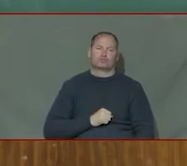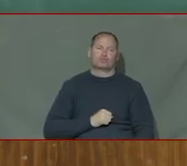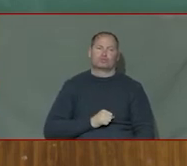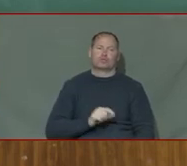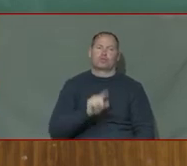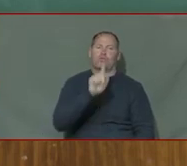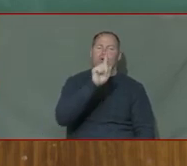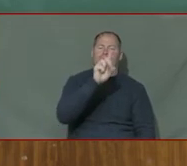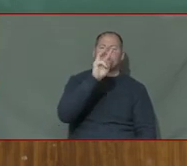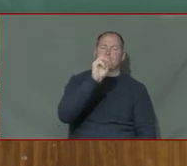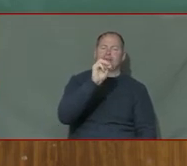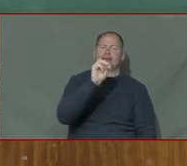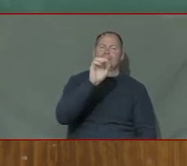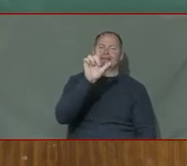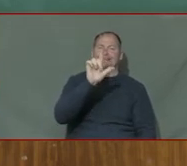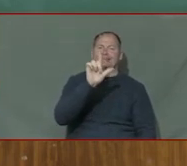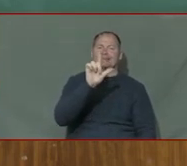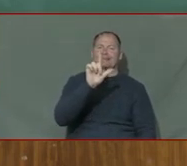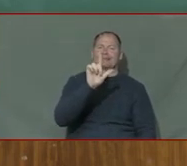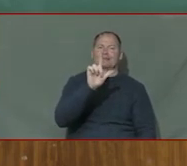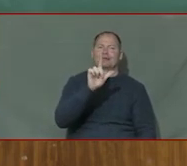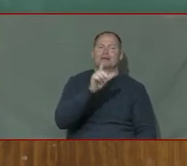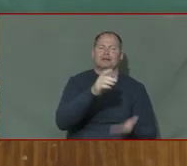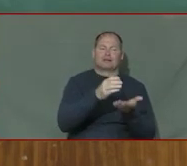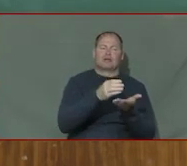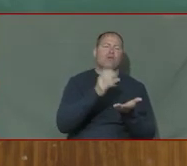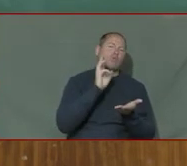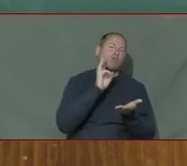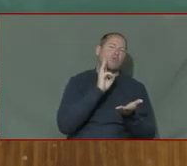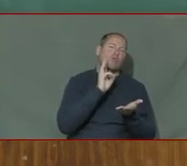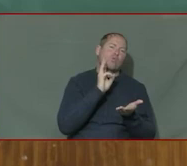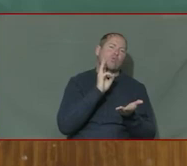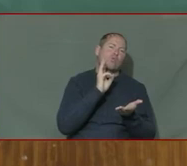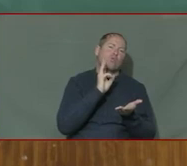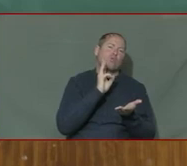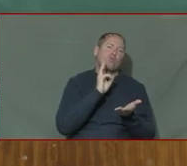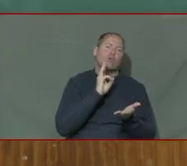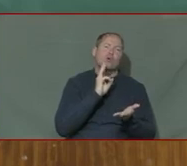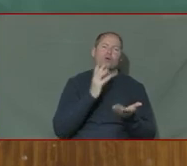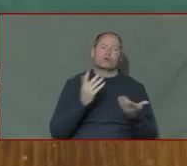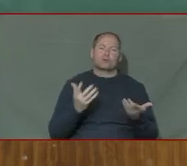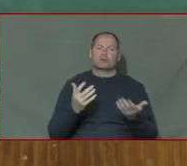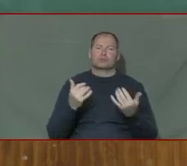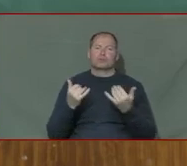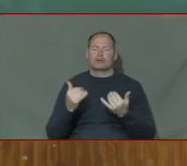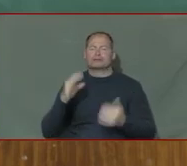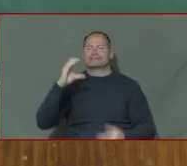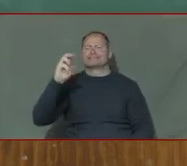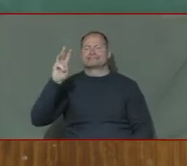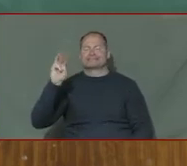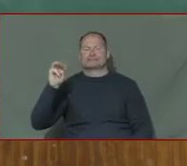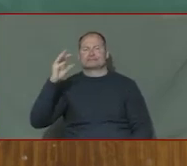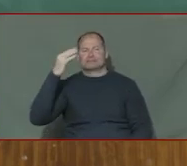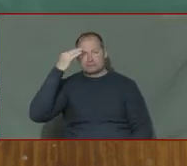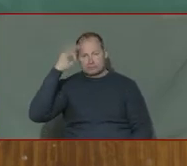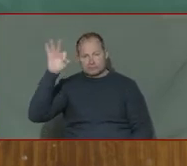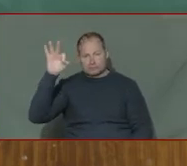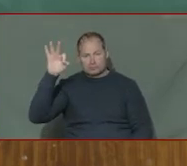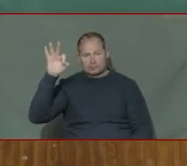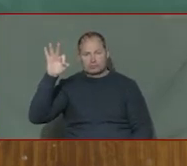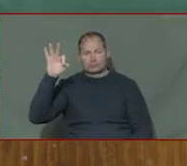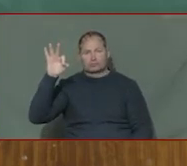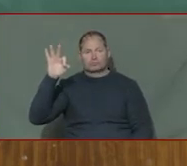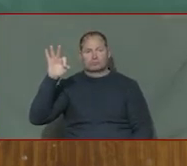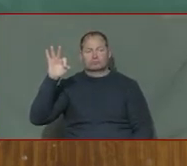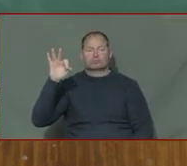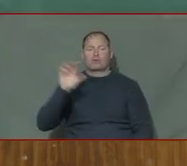a volume. And in terms of centimeters, centimeter cubed is a volume, because